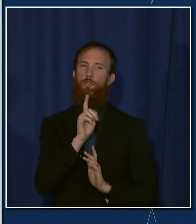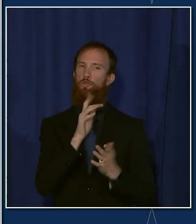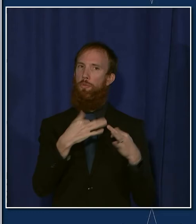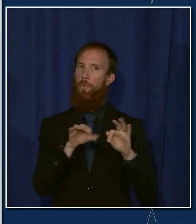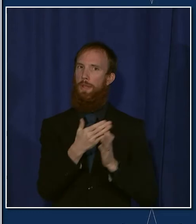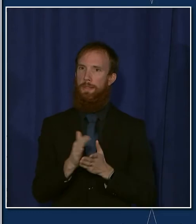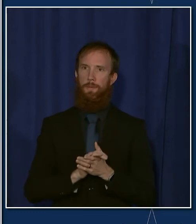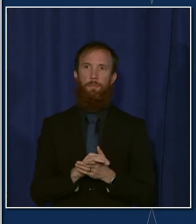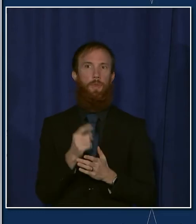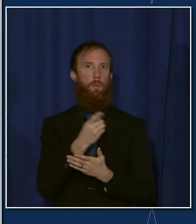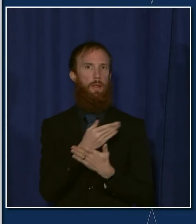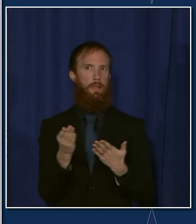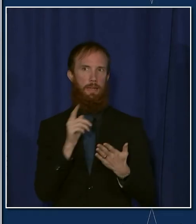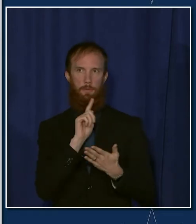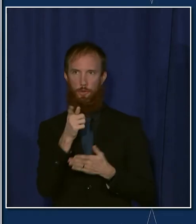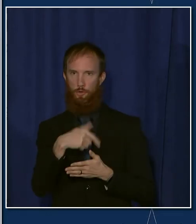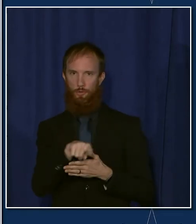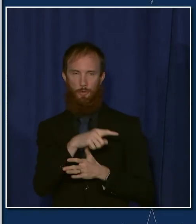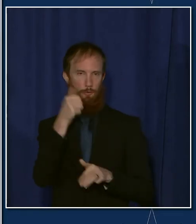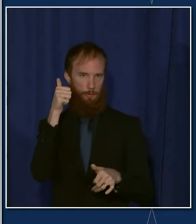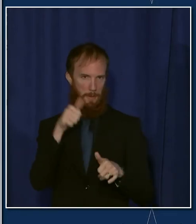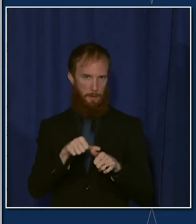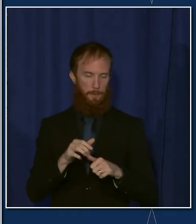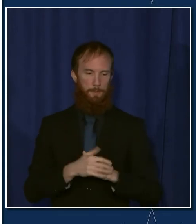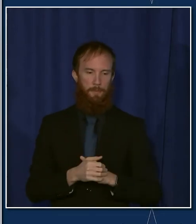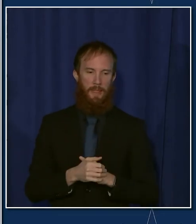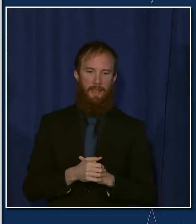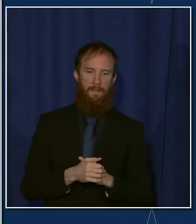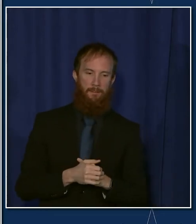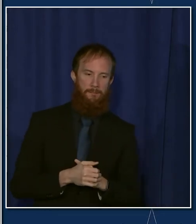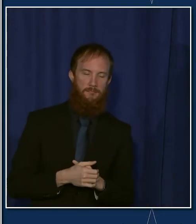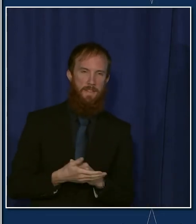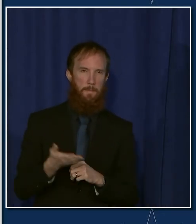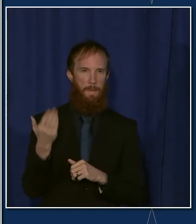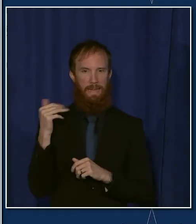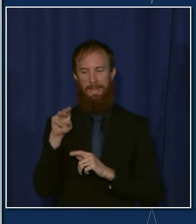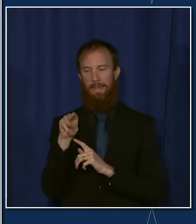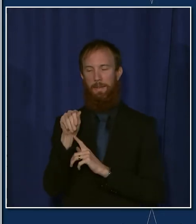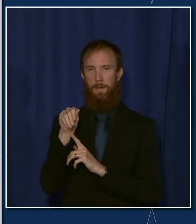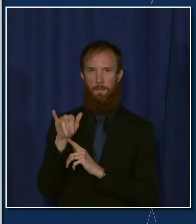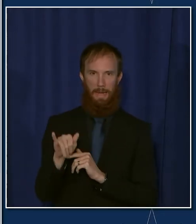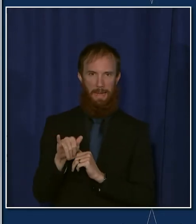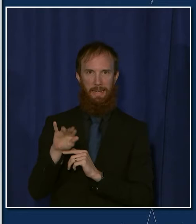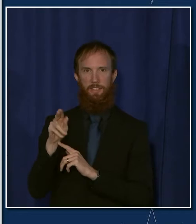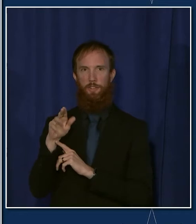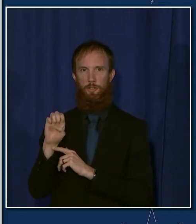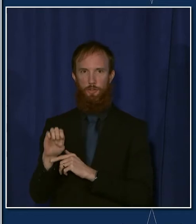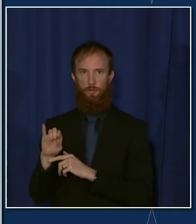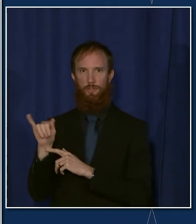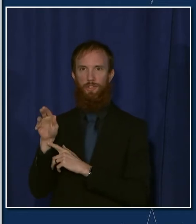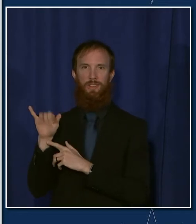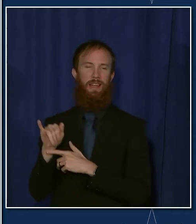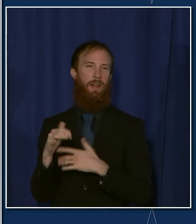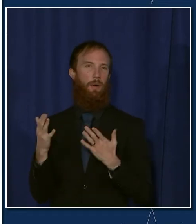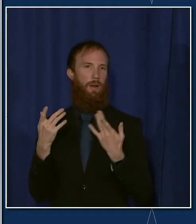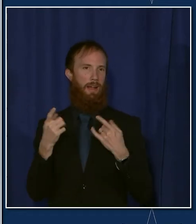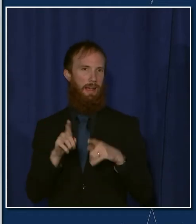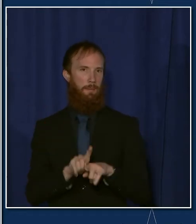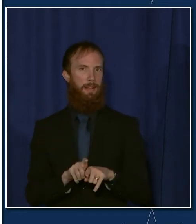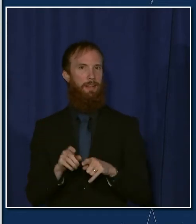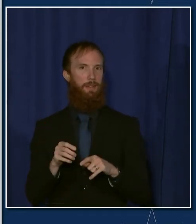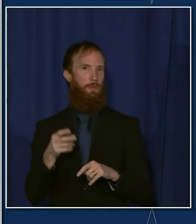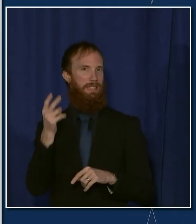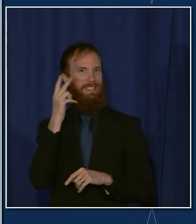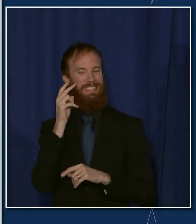that happened, as everybody will recall, in that sort of May, June, July period was we had the emergence of the Delta variant. And